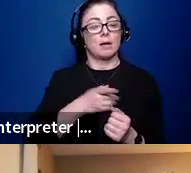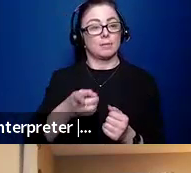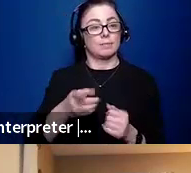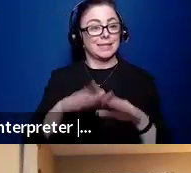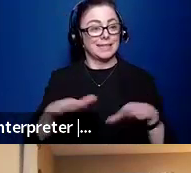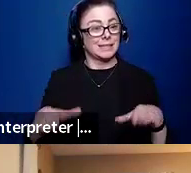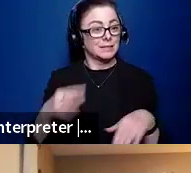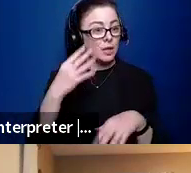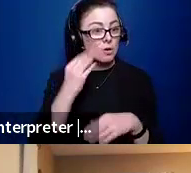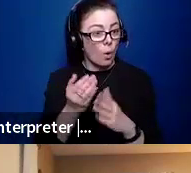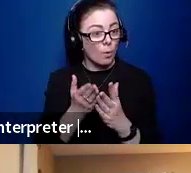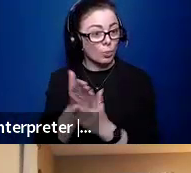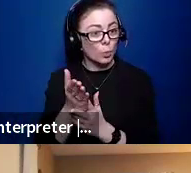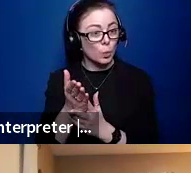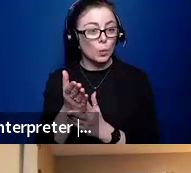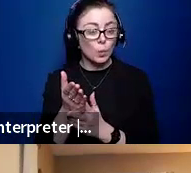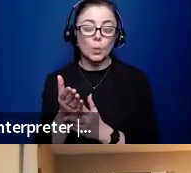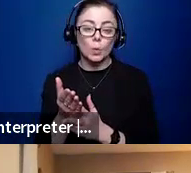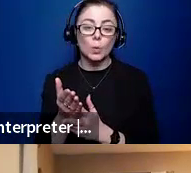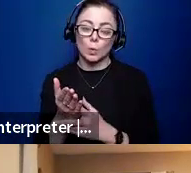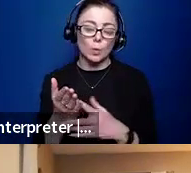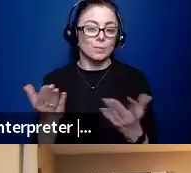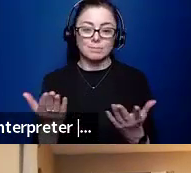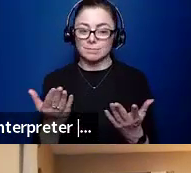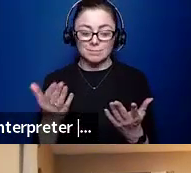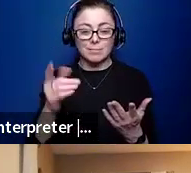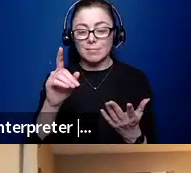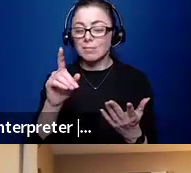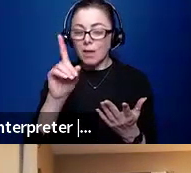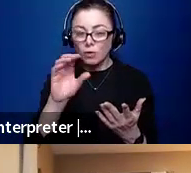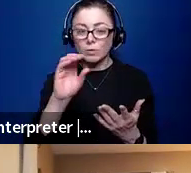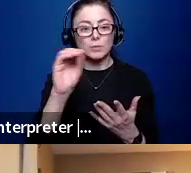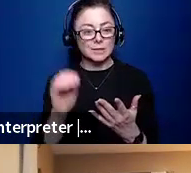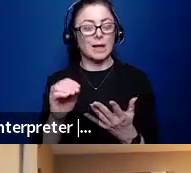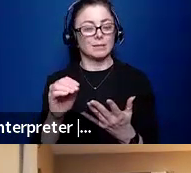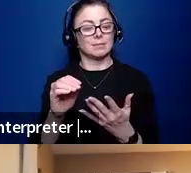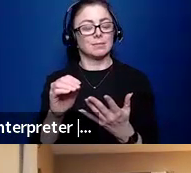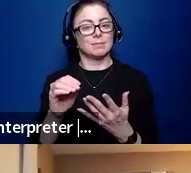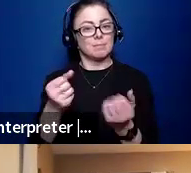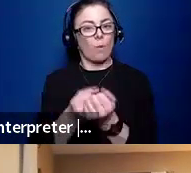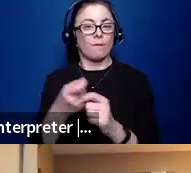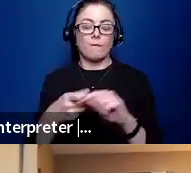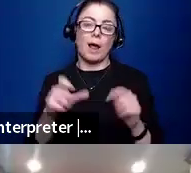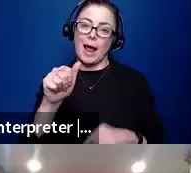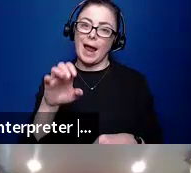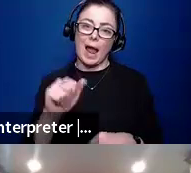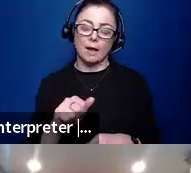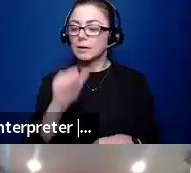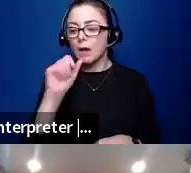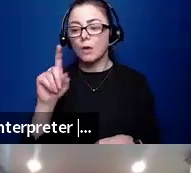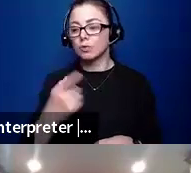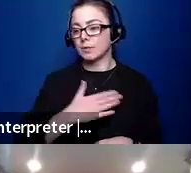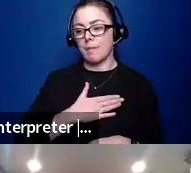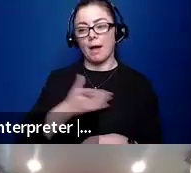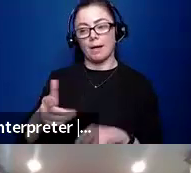through have been 100% of the support of the AEA. And not only my kids getting the support from the